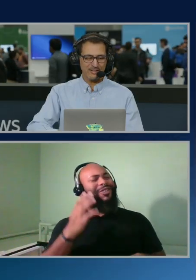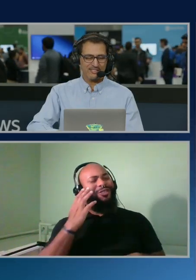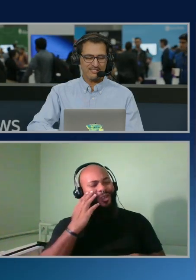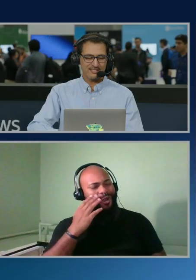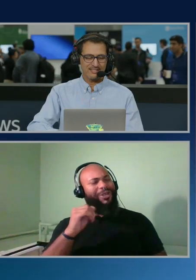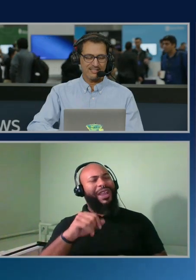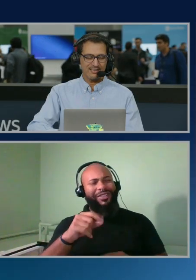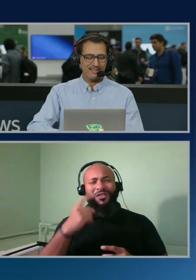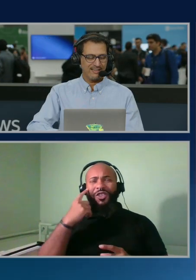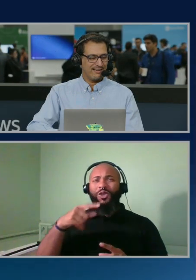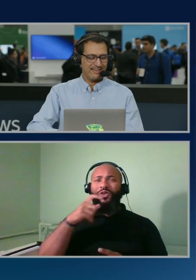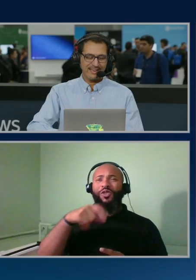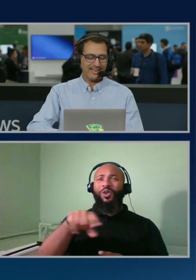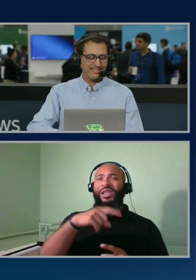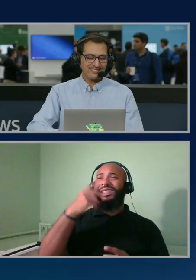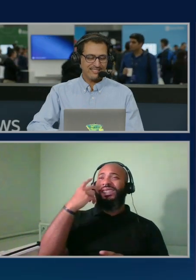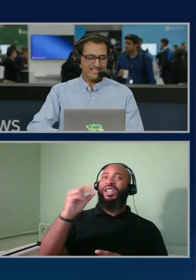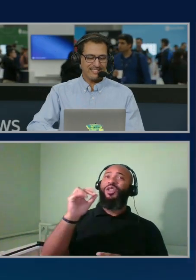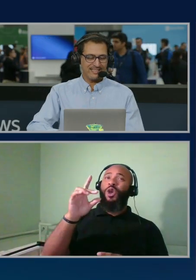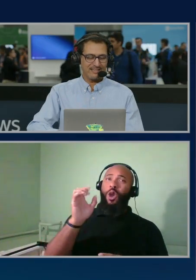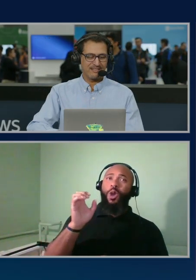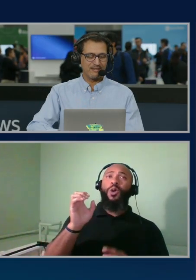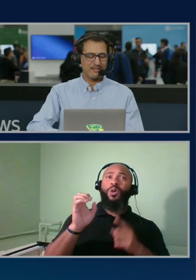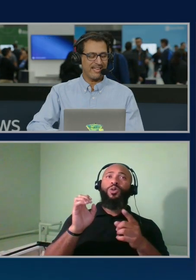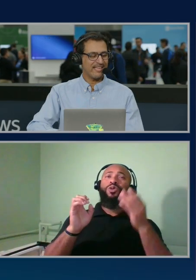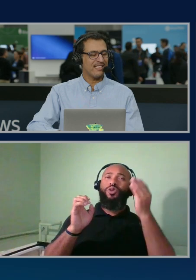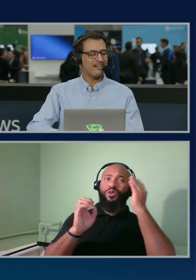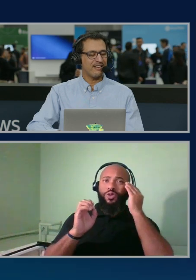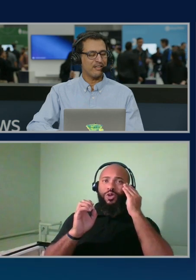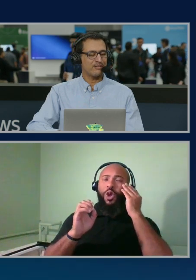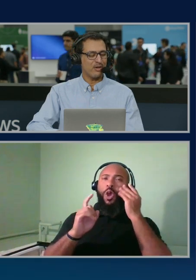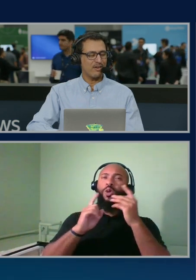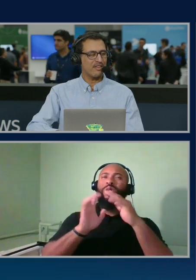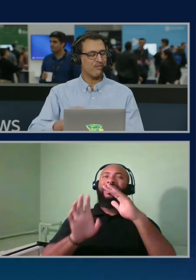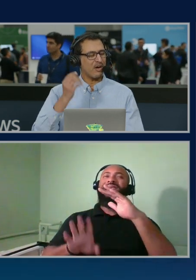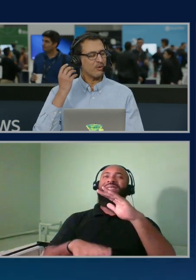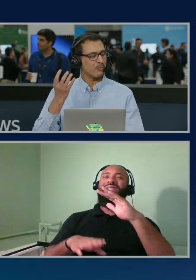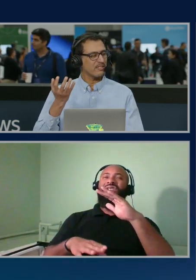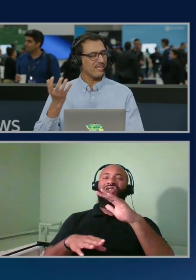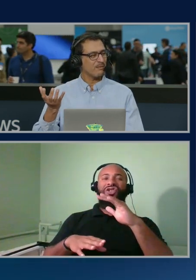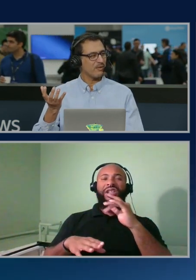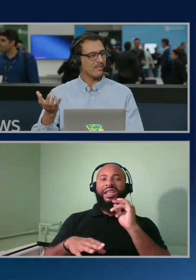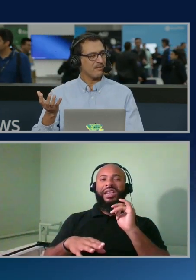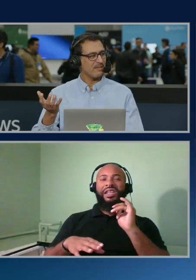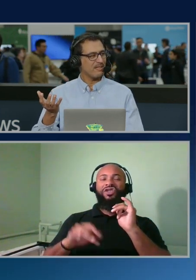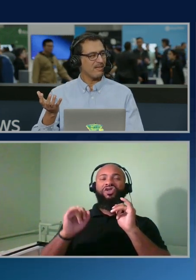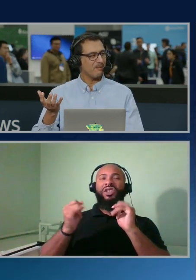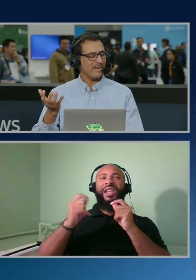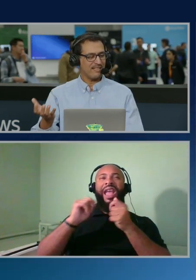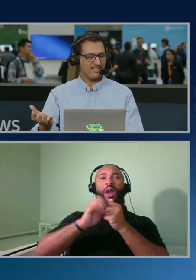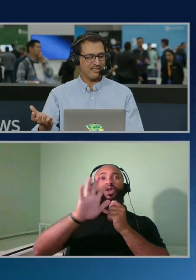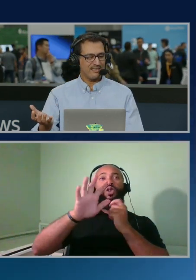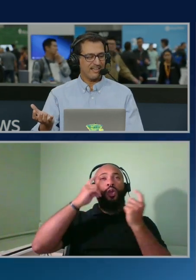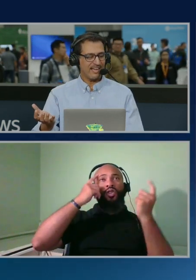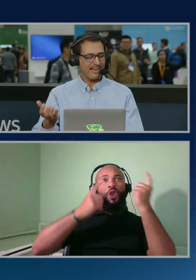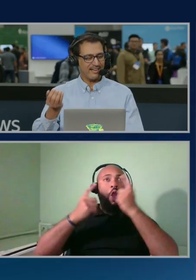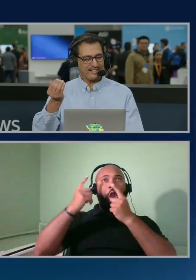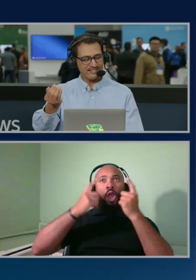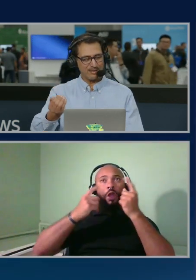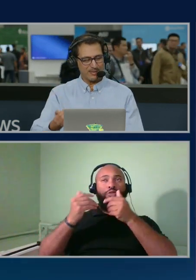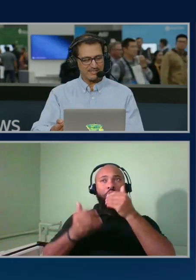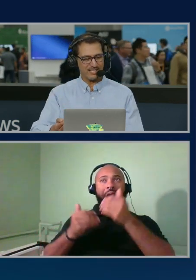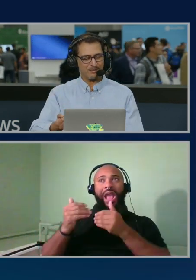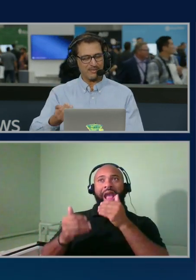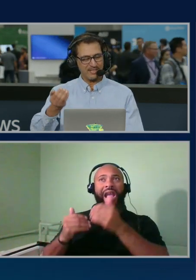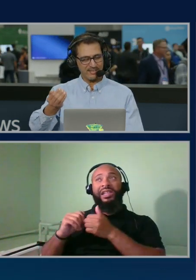code, it's essentially taken that train of thought of how you would think about it mentally and done